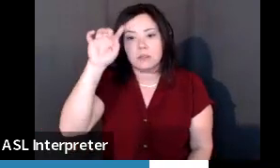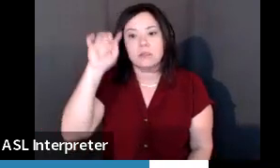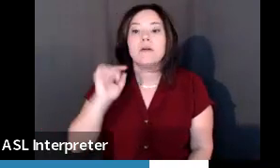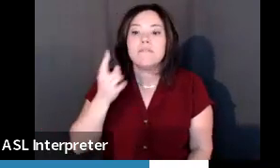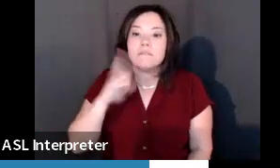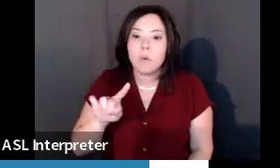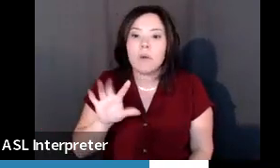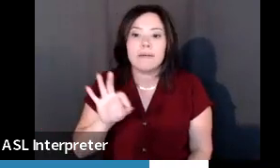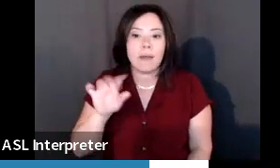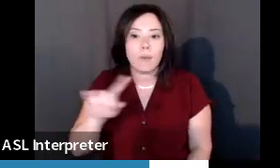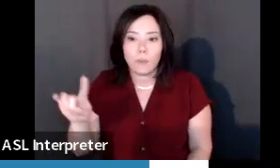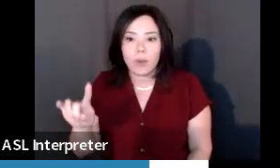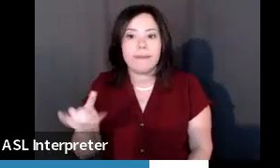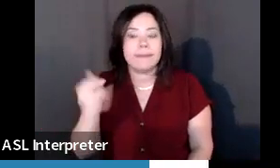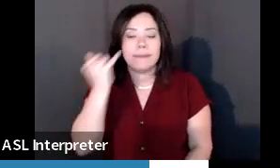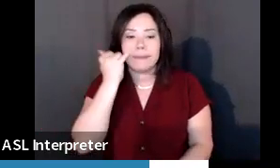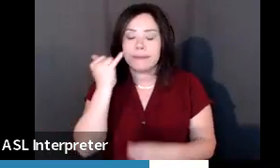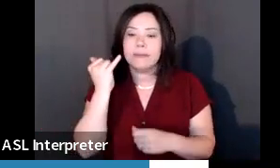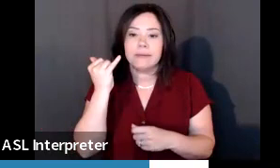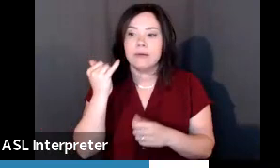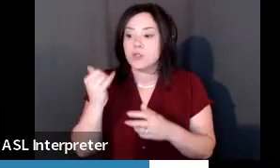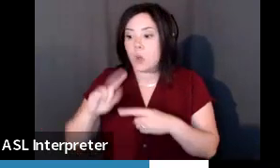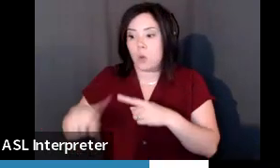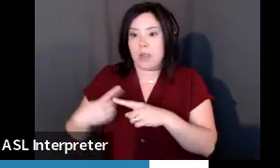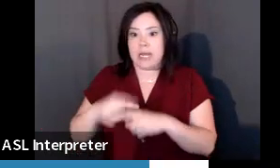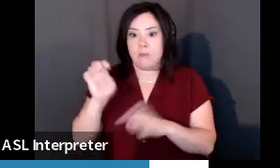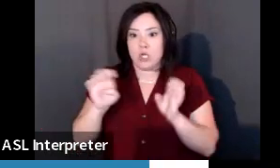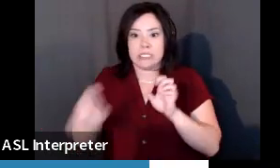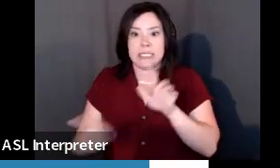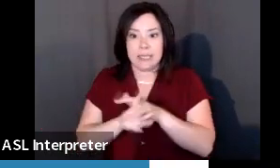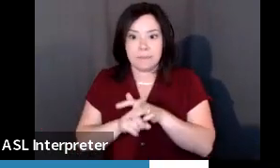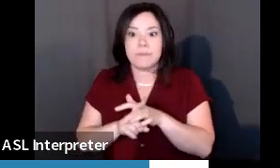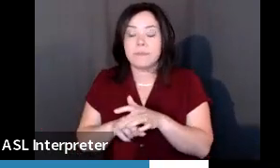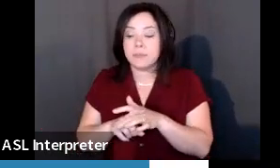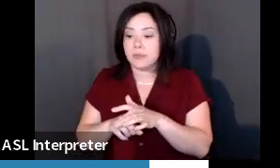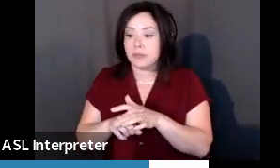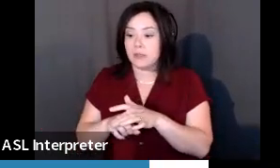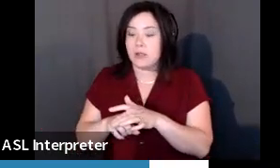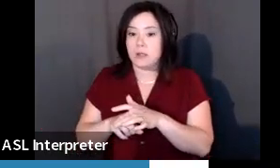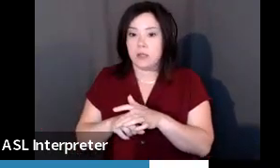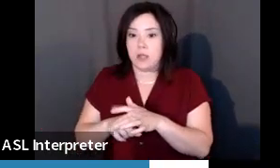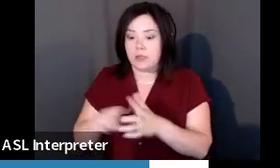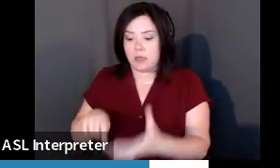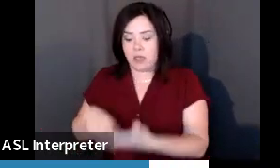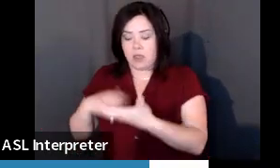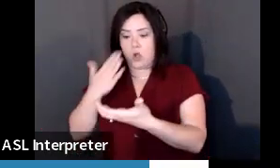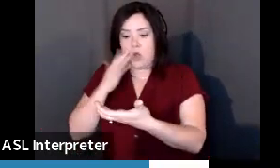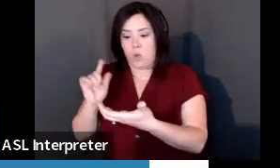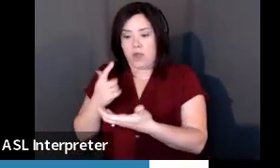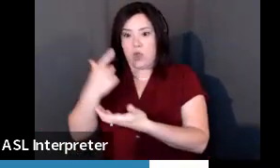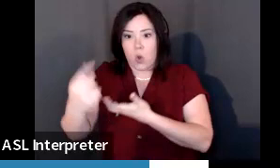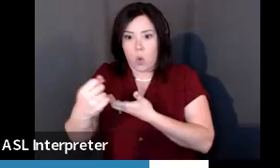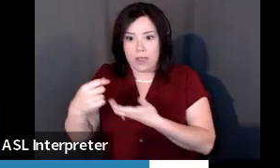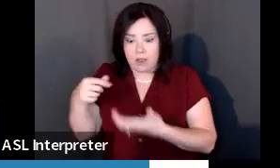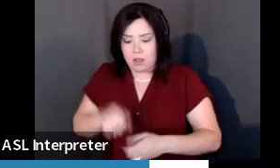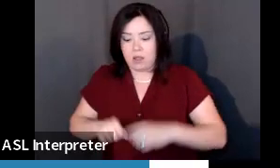911 or emergency professionals. So before they get to your home, a profile